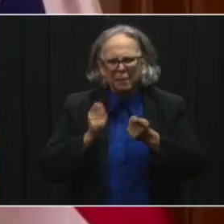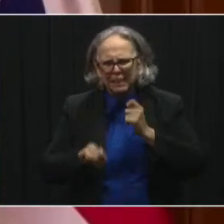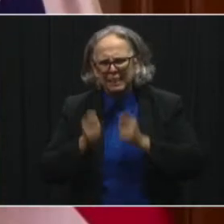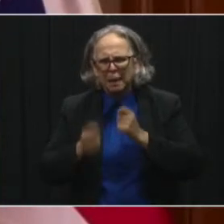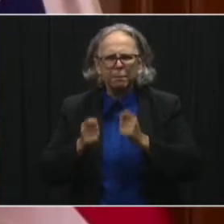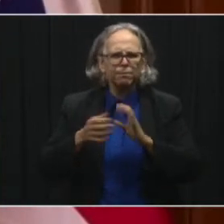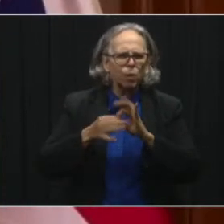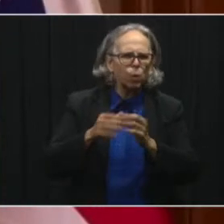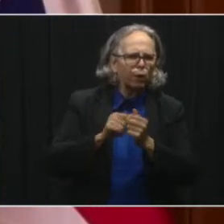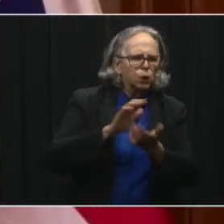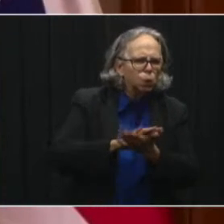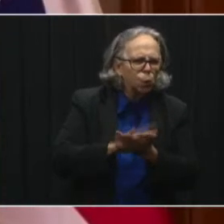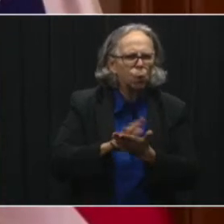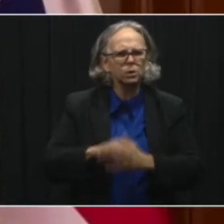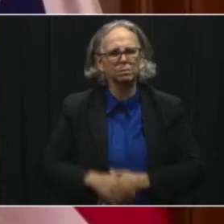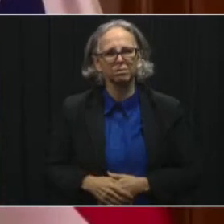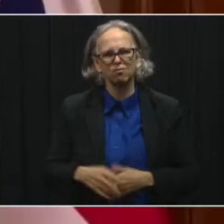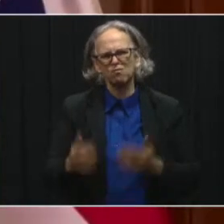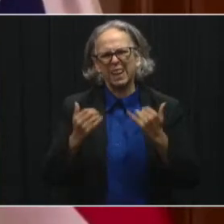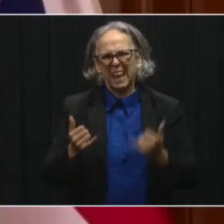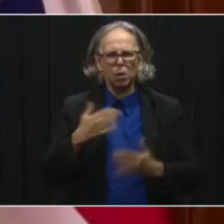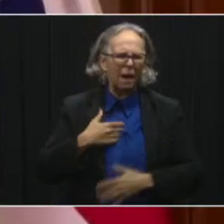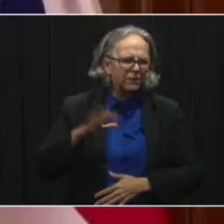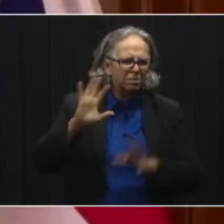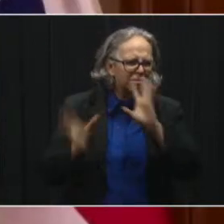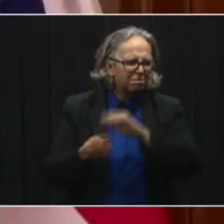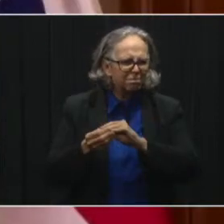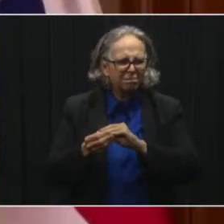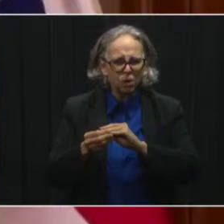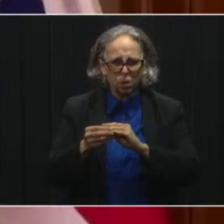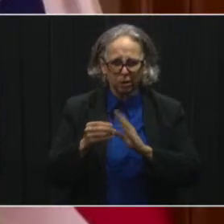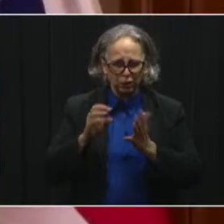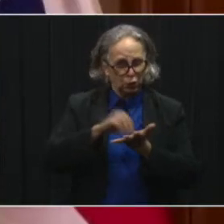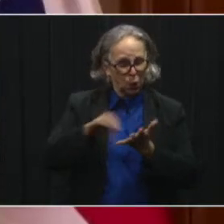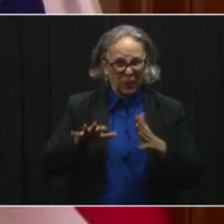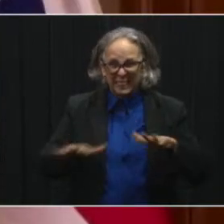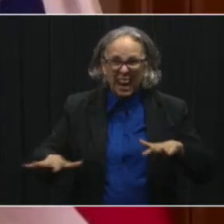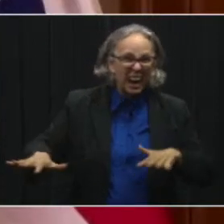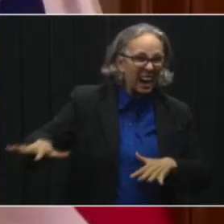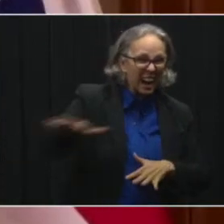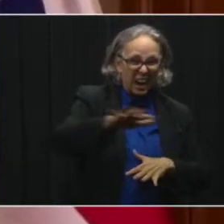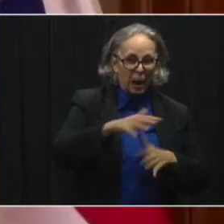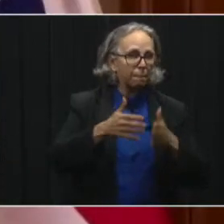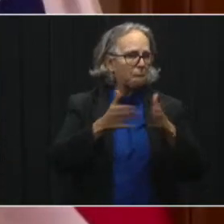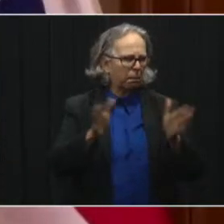are at about 59% of our students in public schools